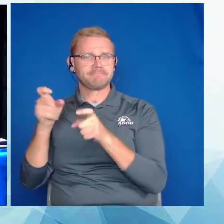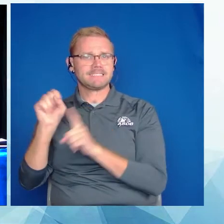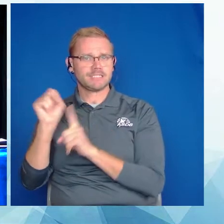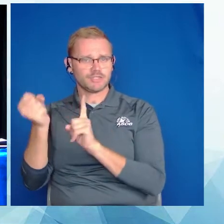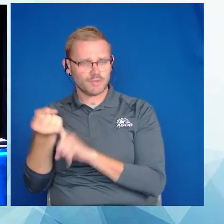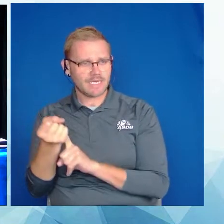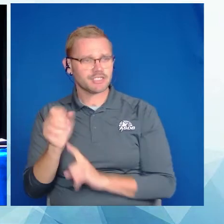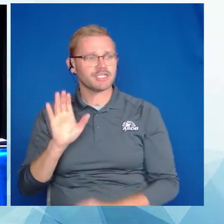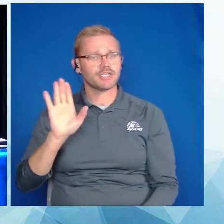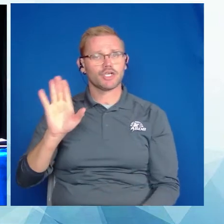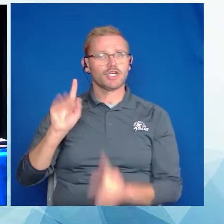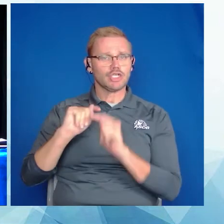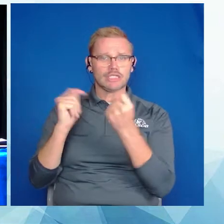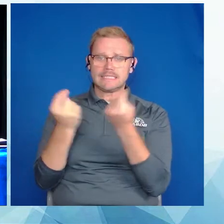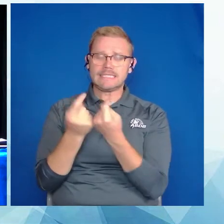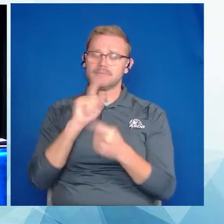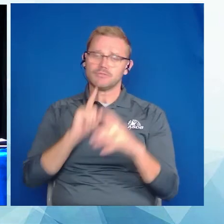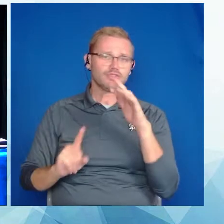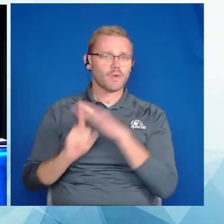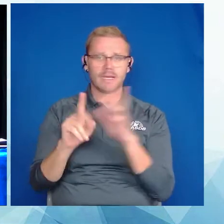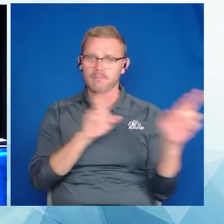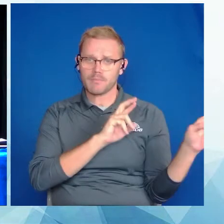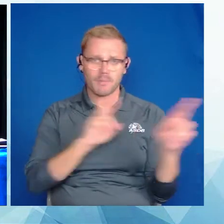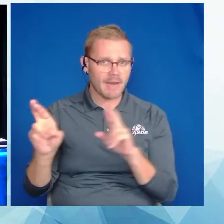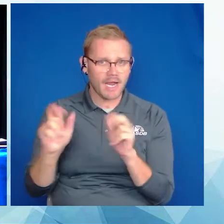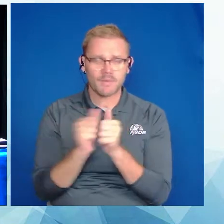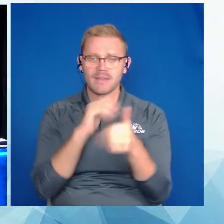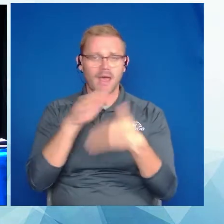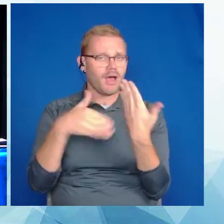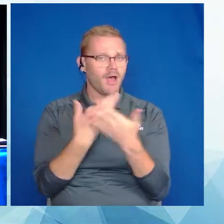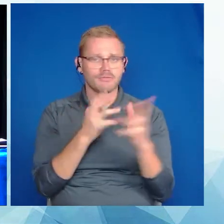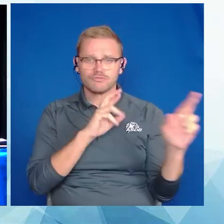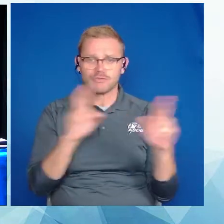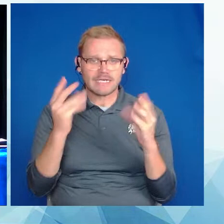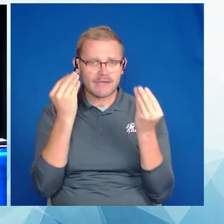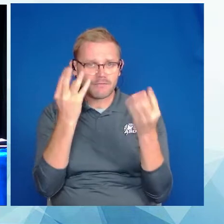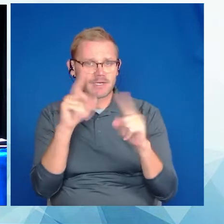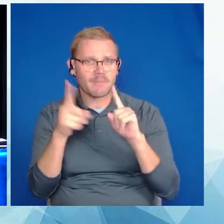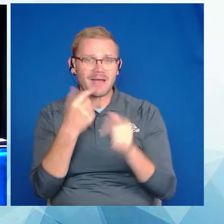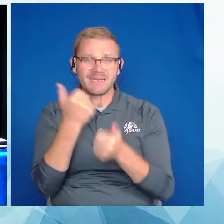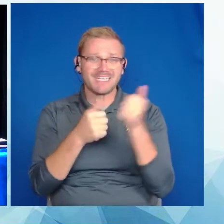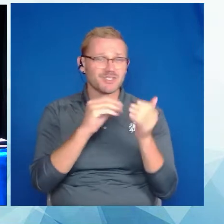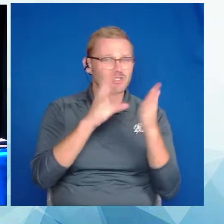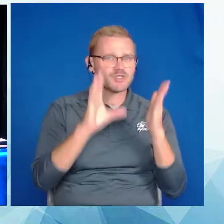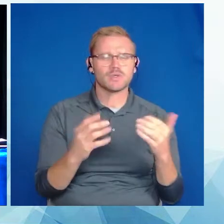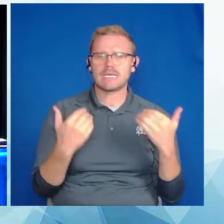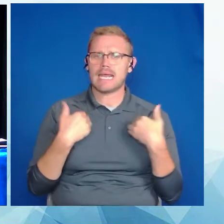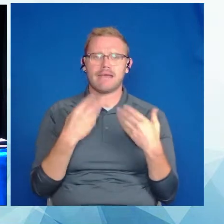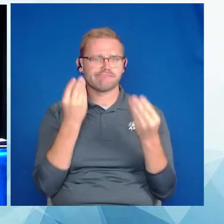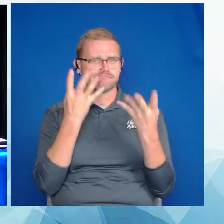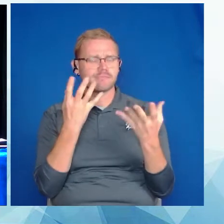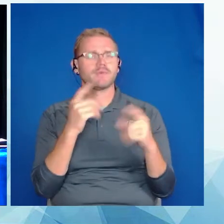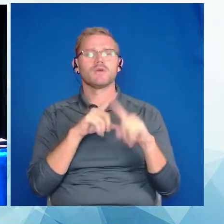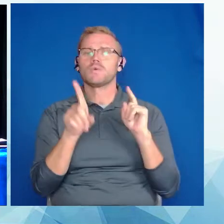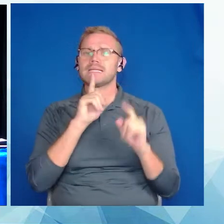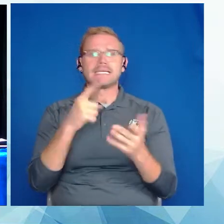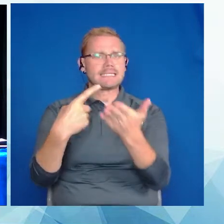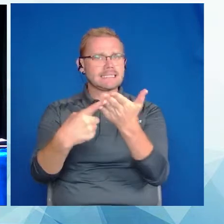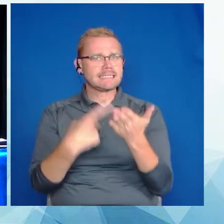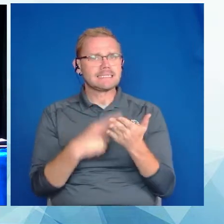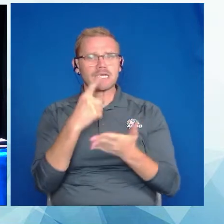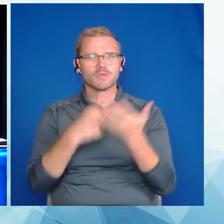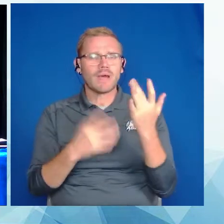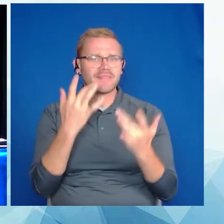Rosie and her team are showing up prepared with a lot of information on every single student to discuss what this